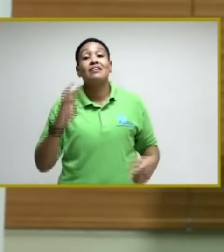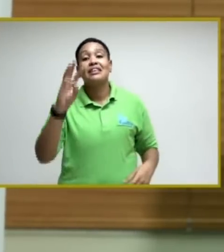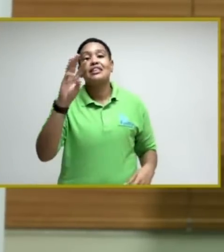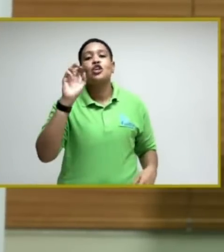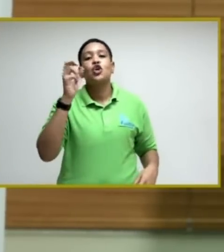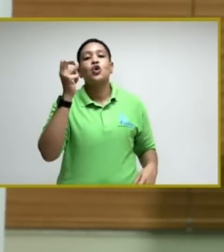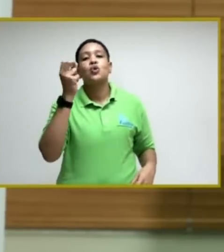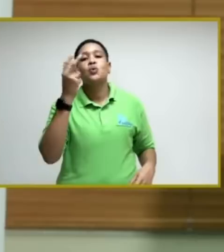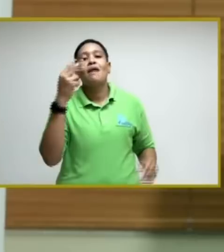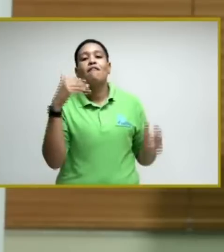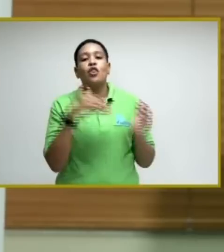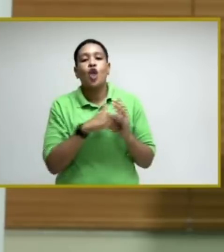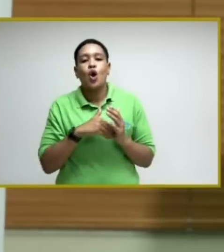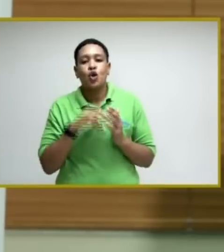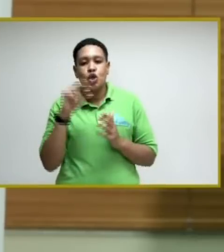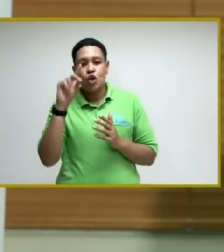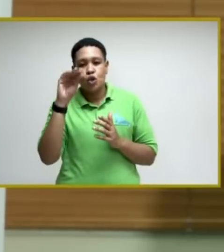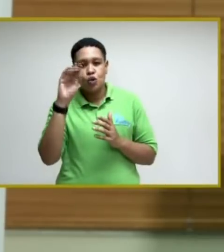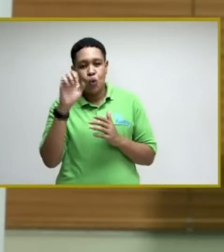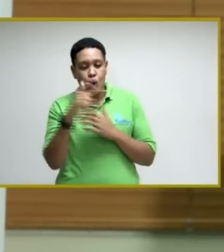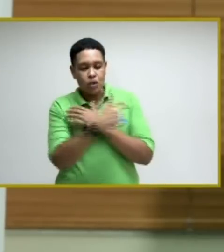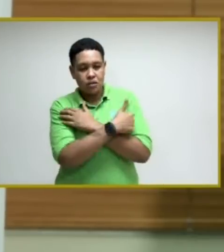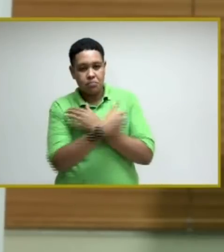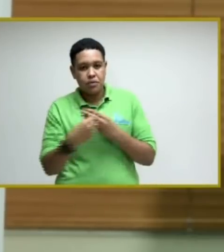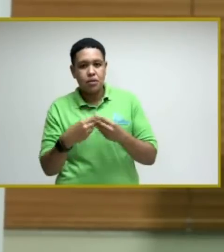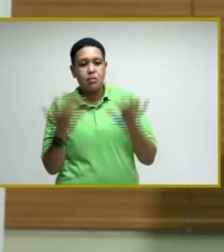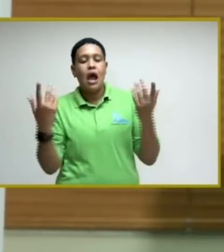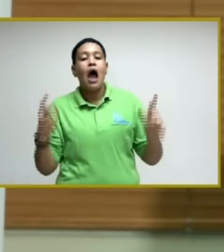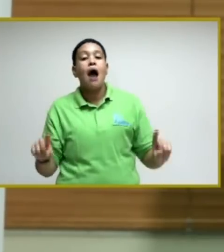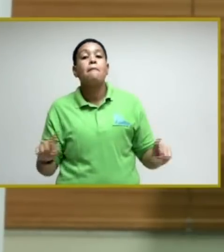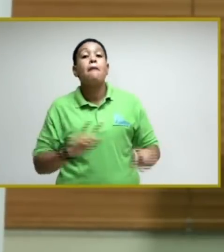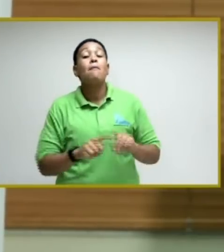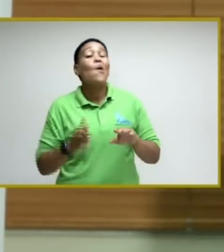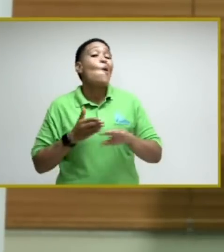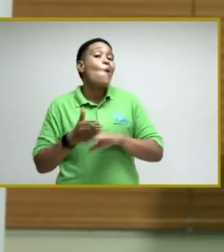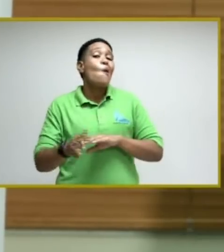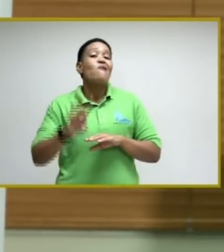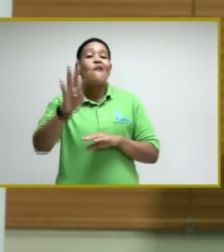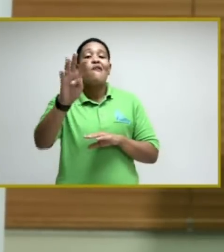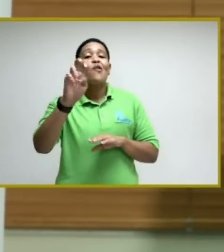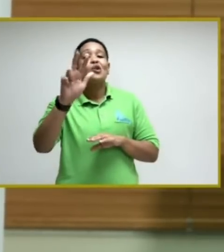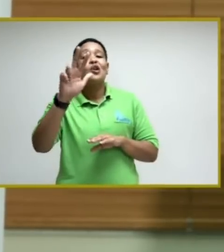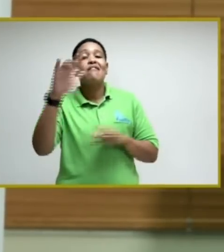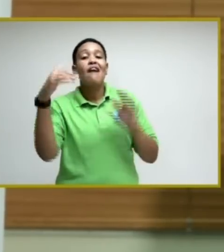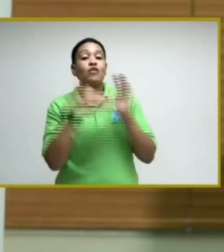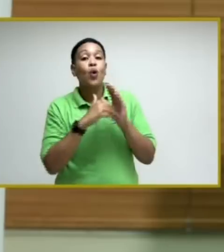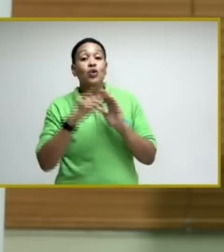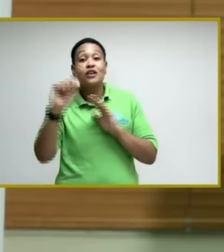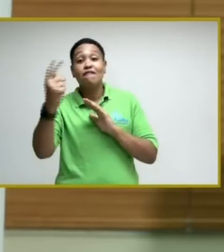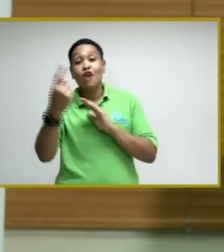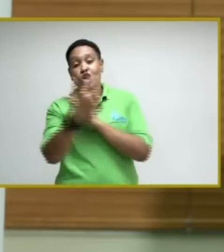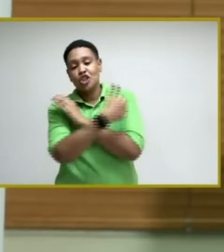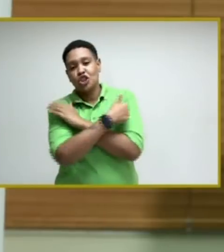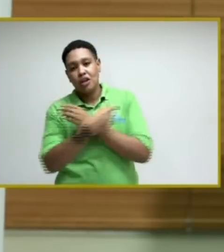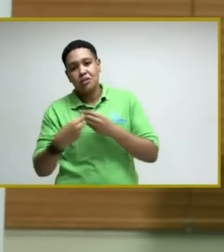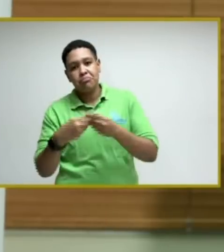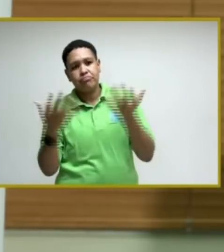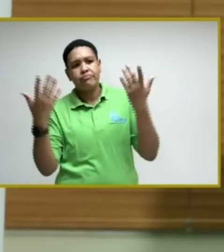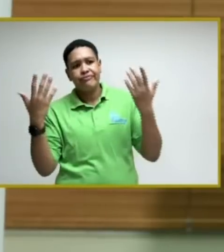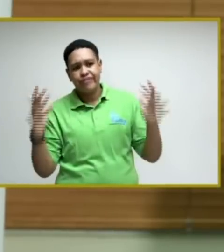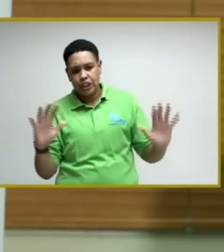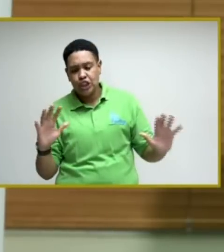individuals, doses, but there are over 435,000 first dosers, and many